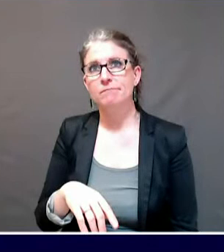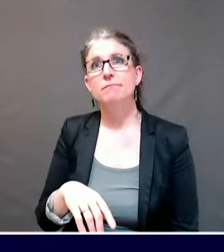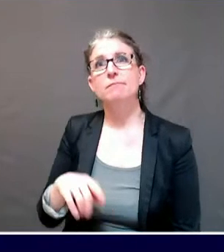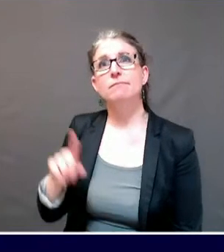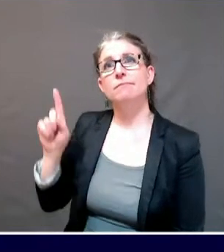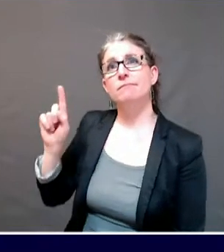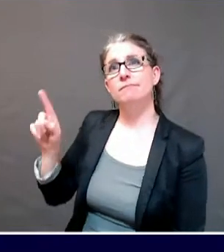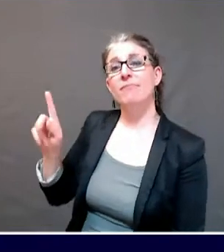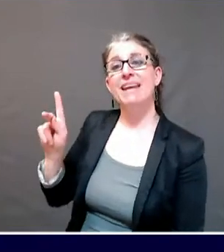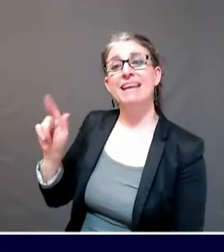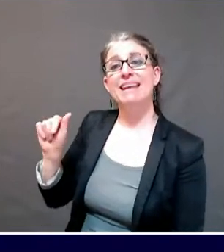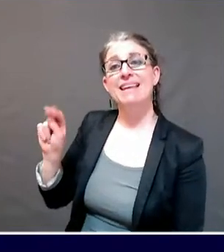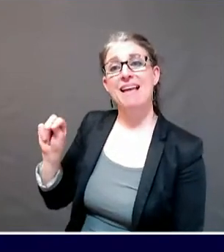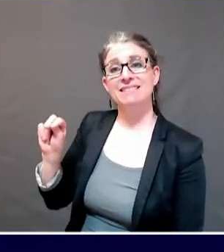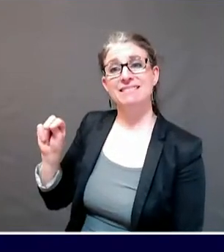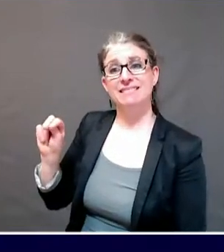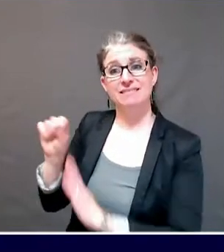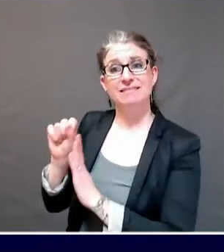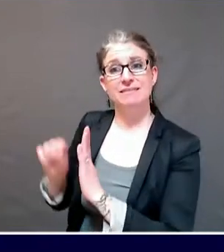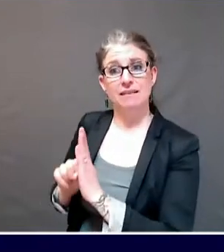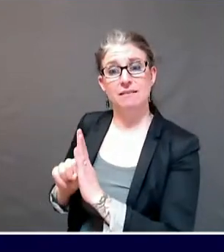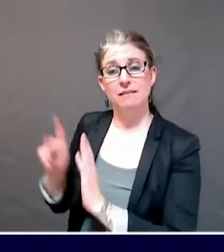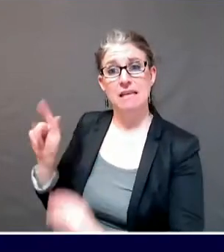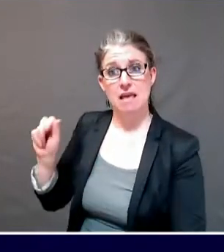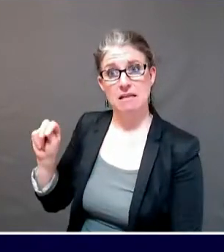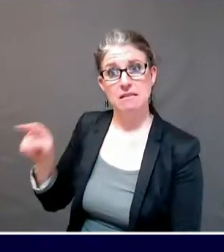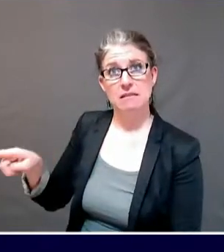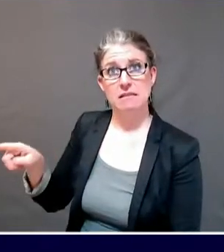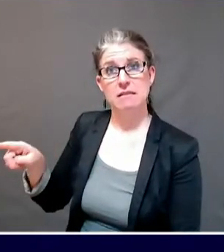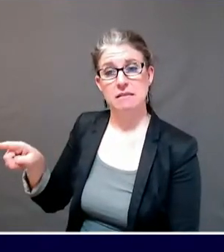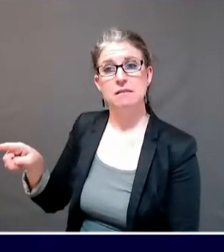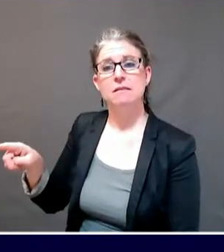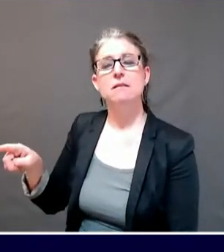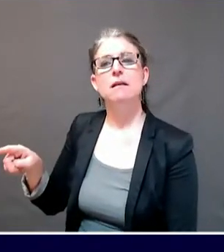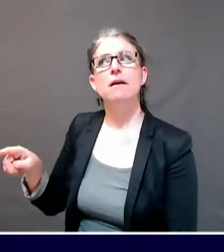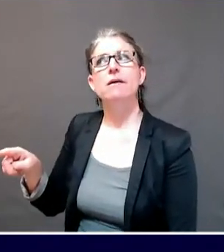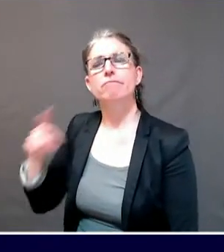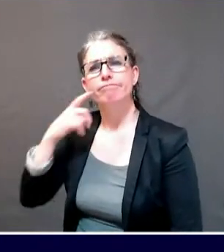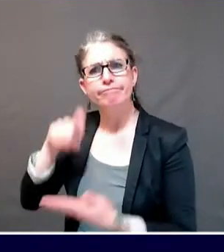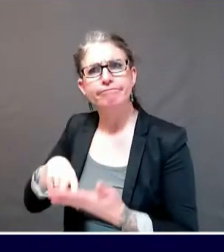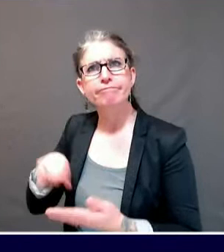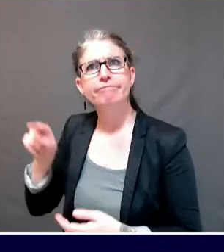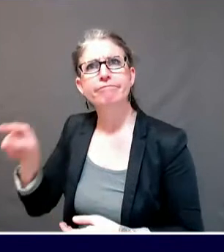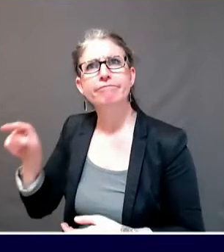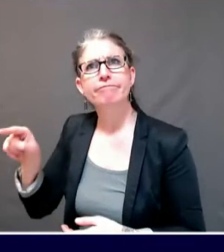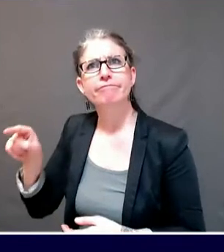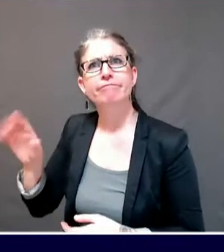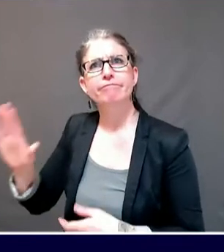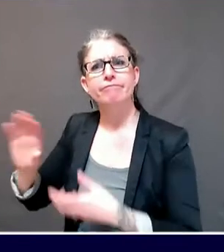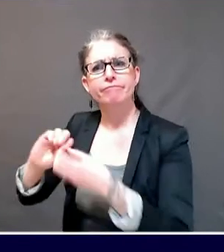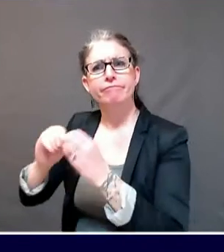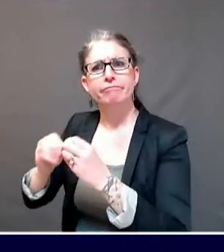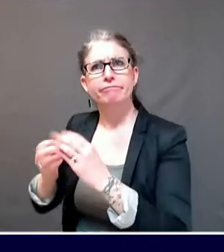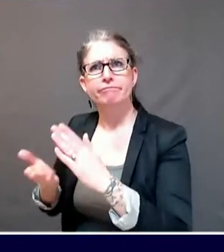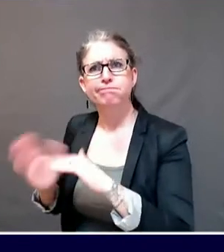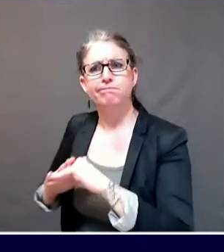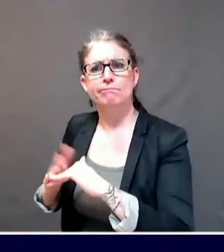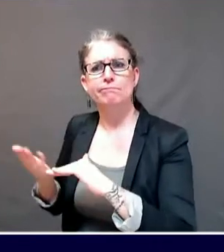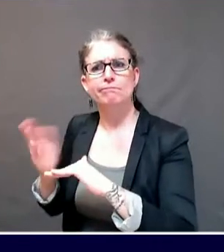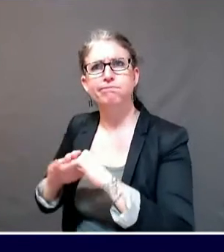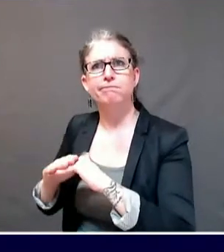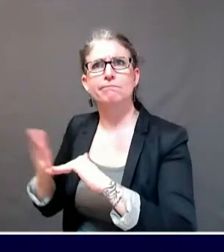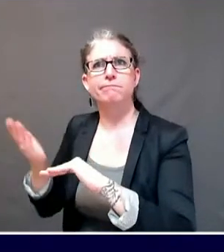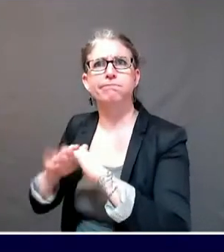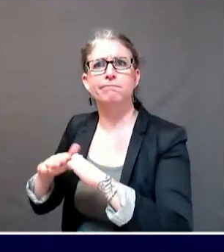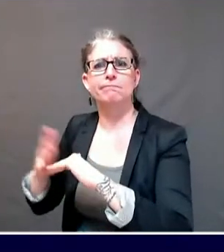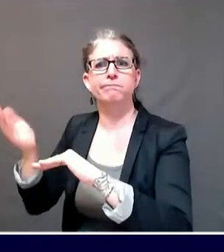it recommended to go back to in-person learning? Is that safe or advisable? Should school districts be putting